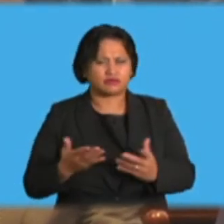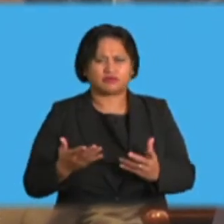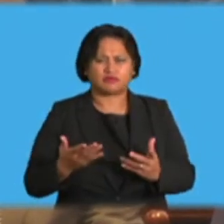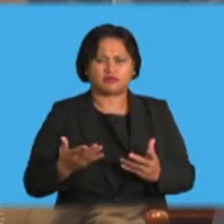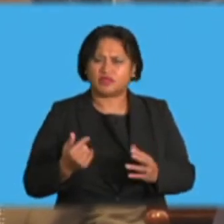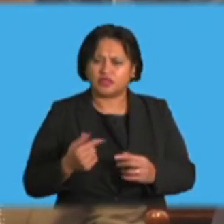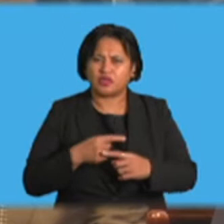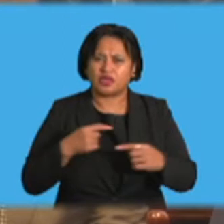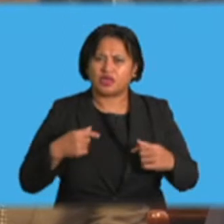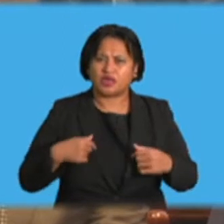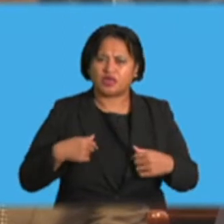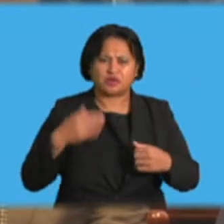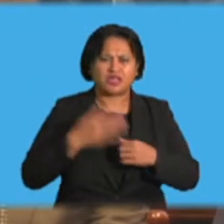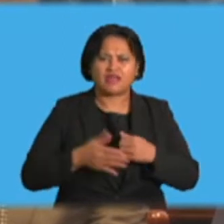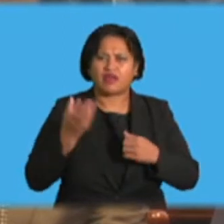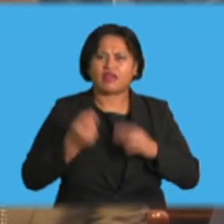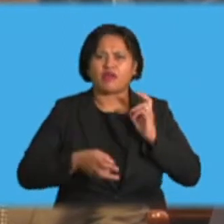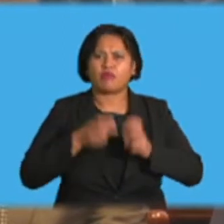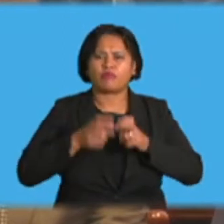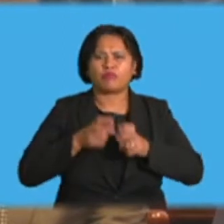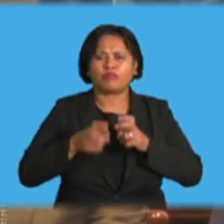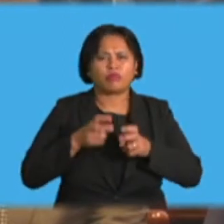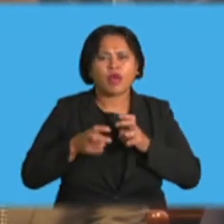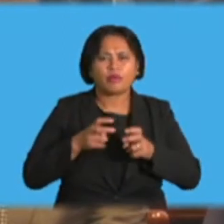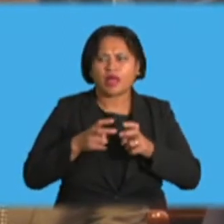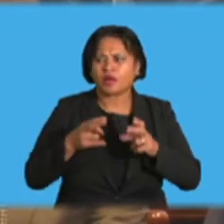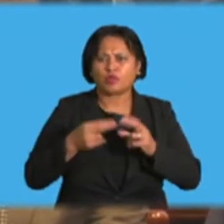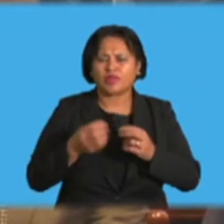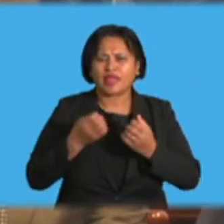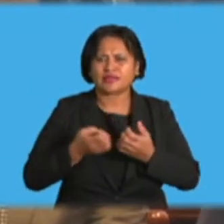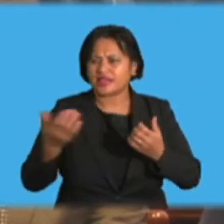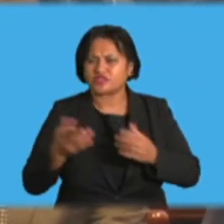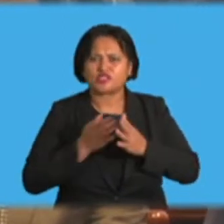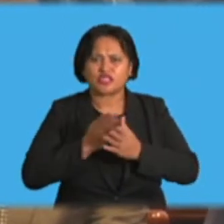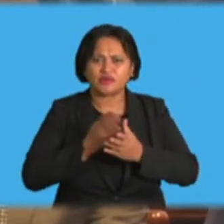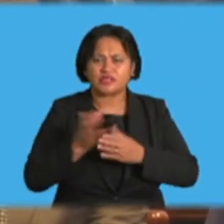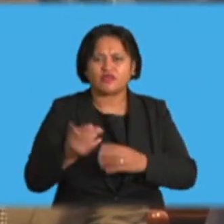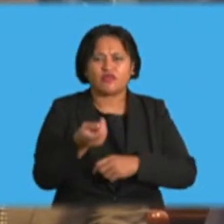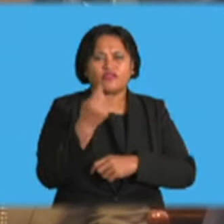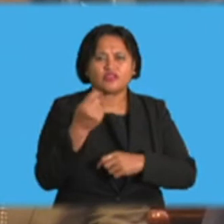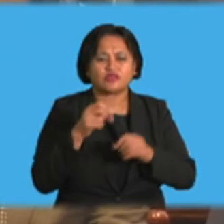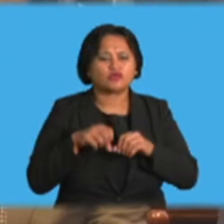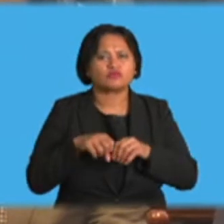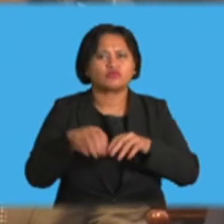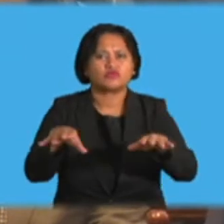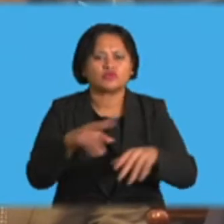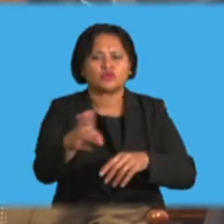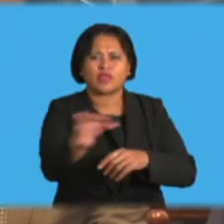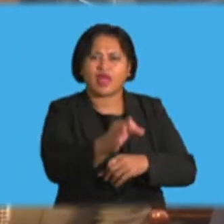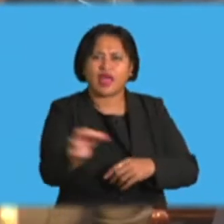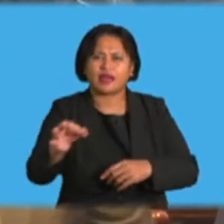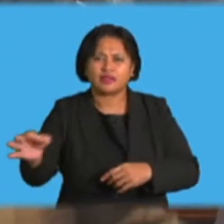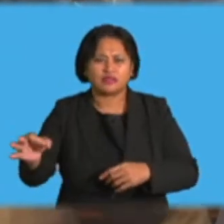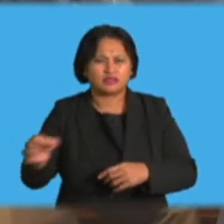really had any problems with the extensive services of fisheries to the islands. Does she want me